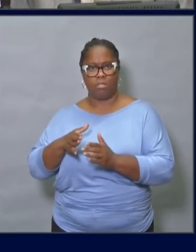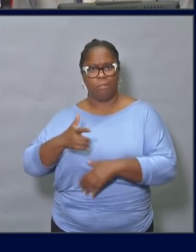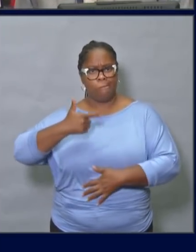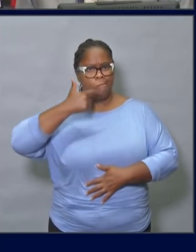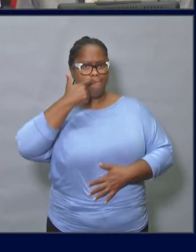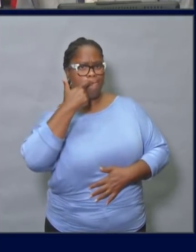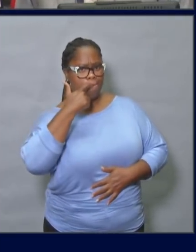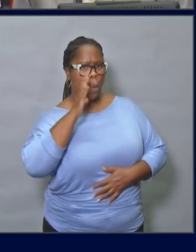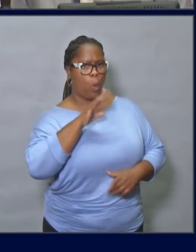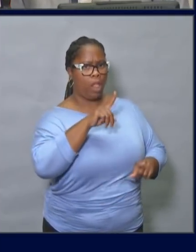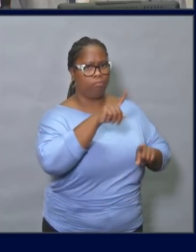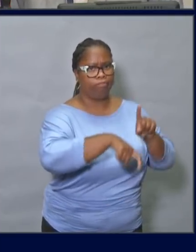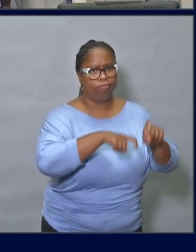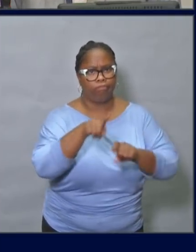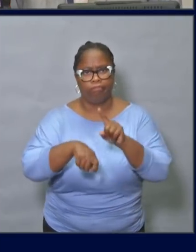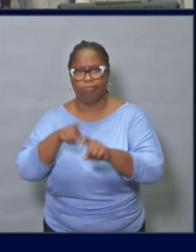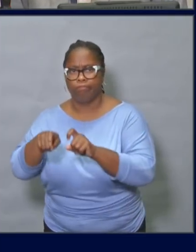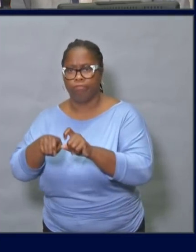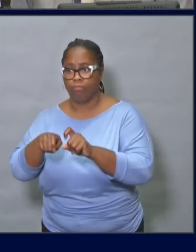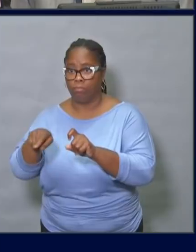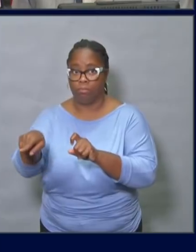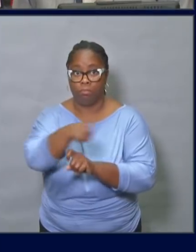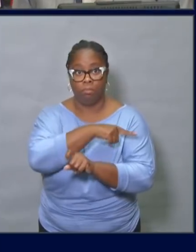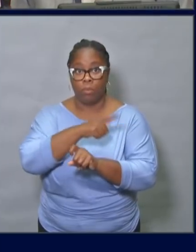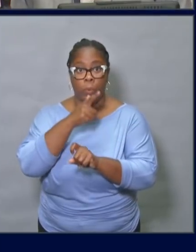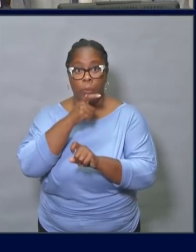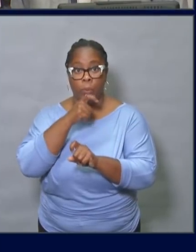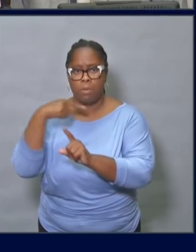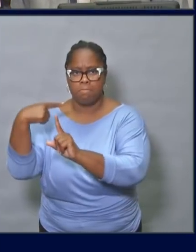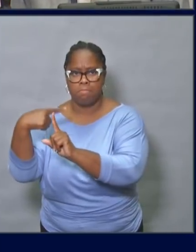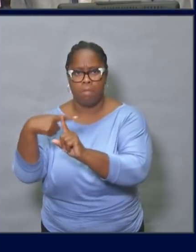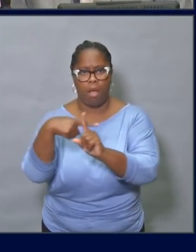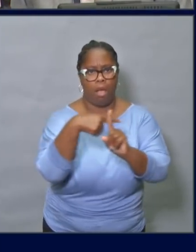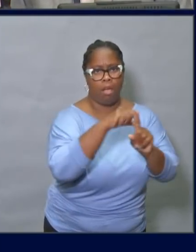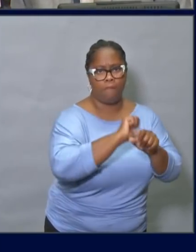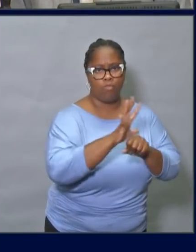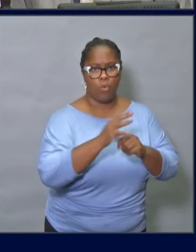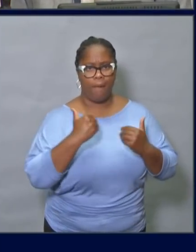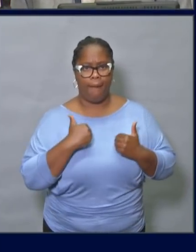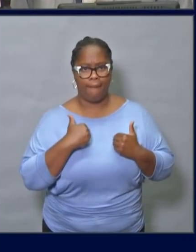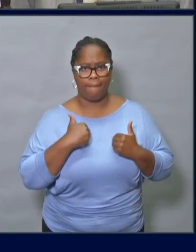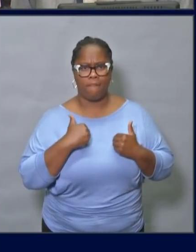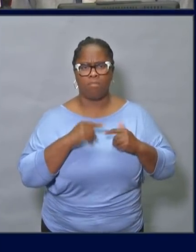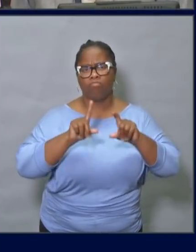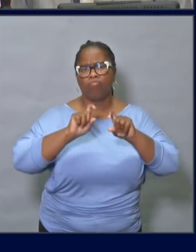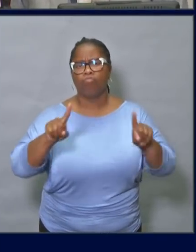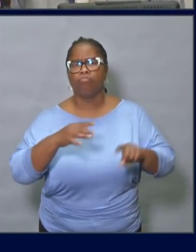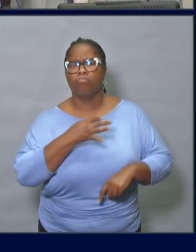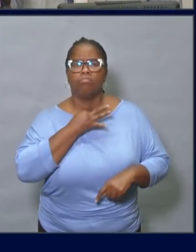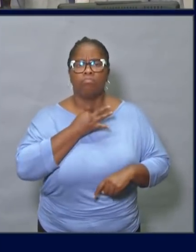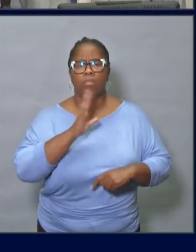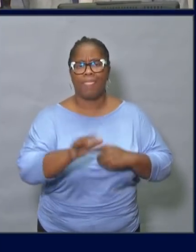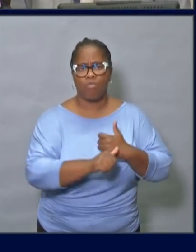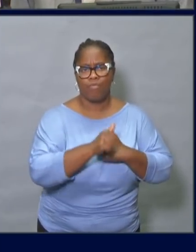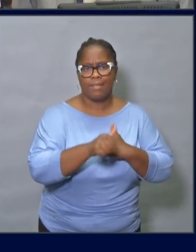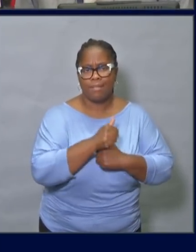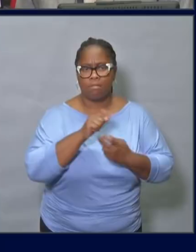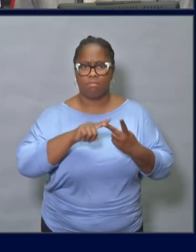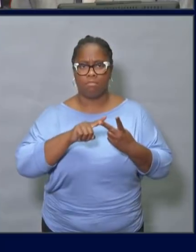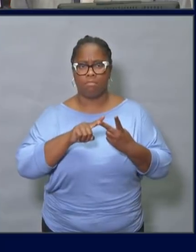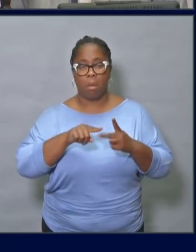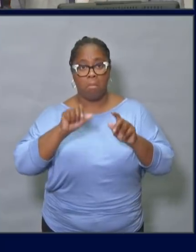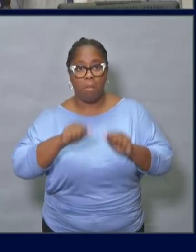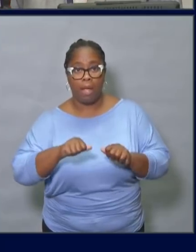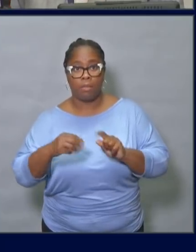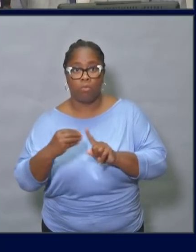individuals who have had a positive lab result to solicit information about their risks, their possible exposures, and